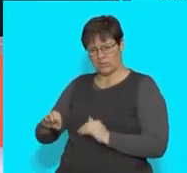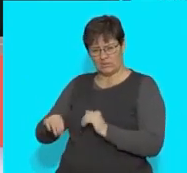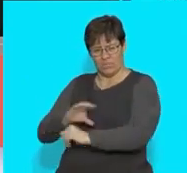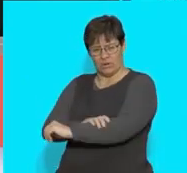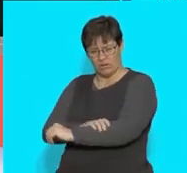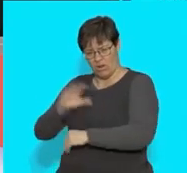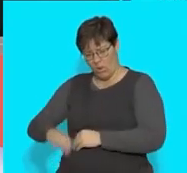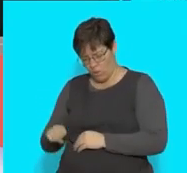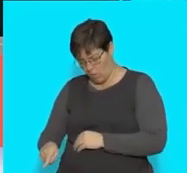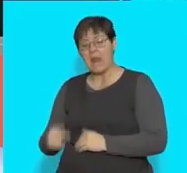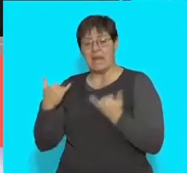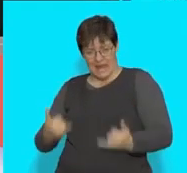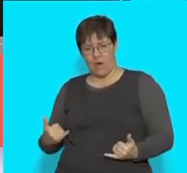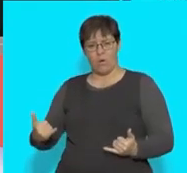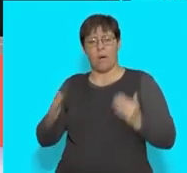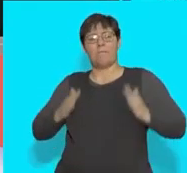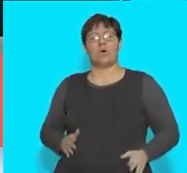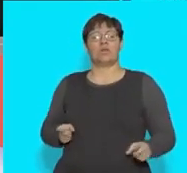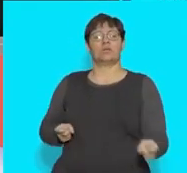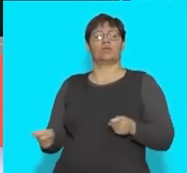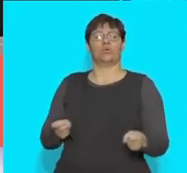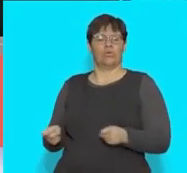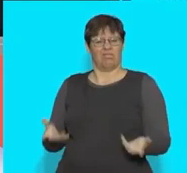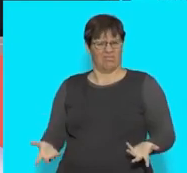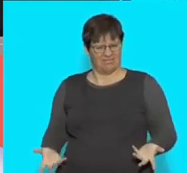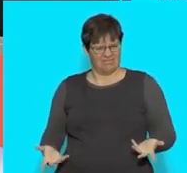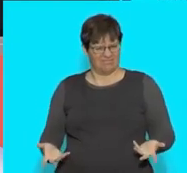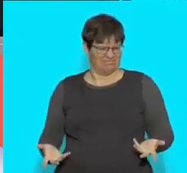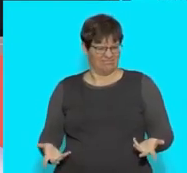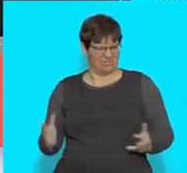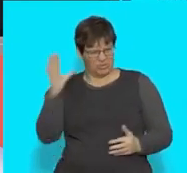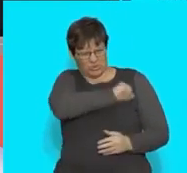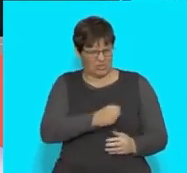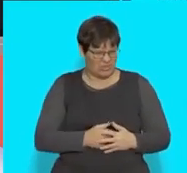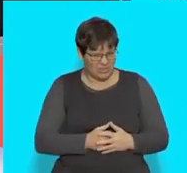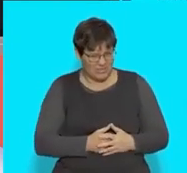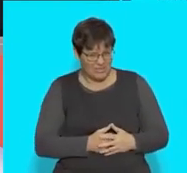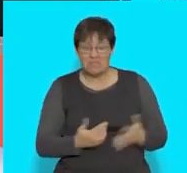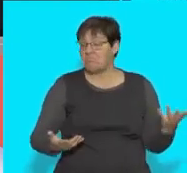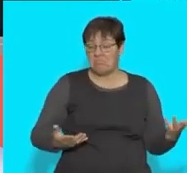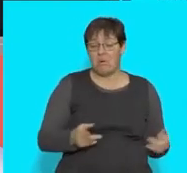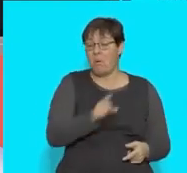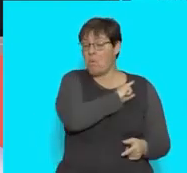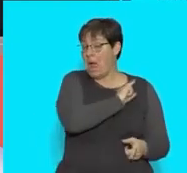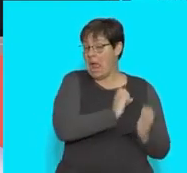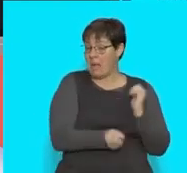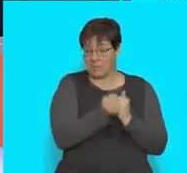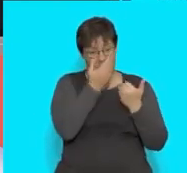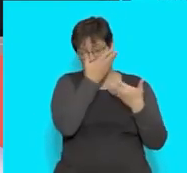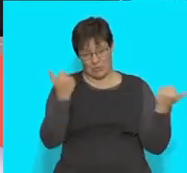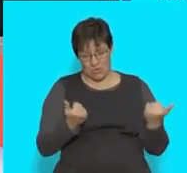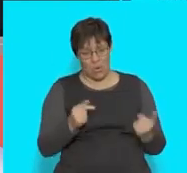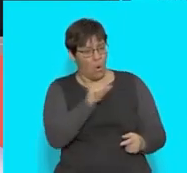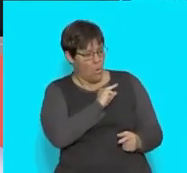salt concentration, my body is going to do this homeostatic process. It's one of those questions, we're not quite sure